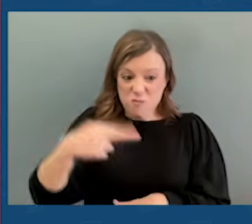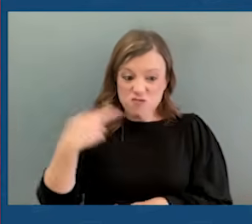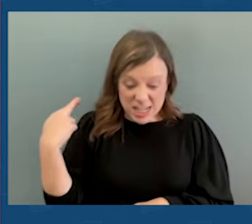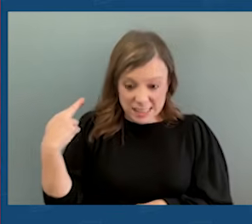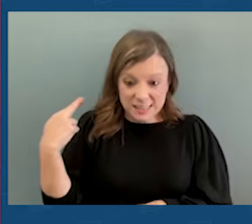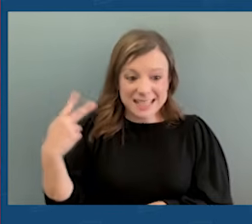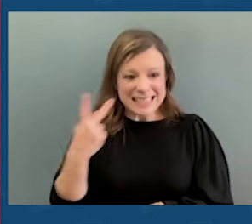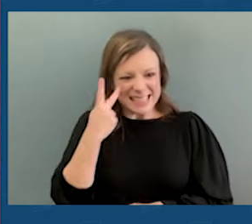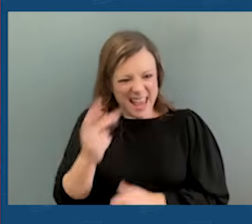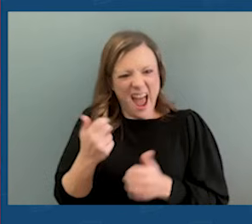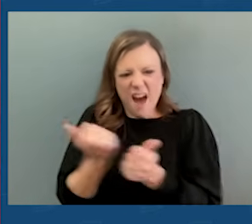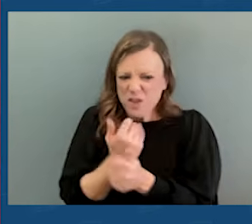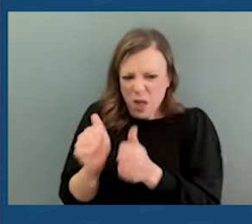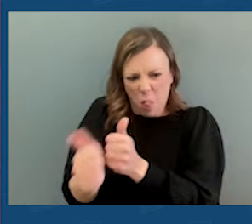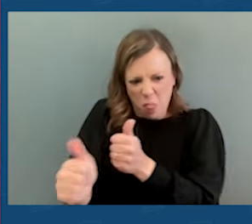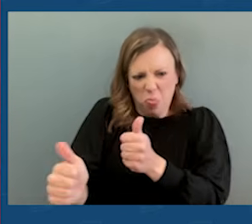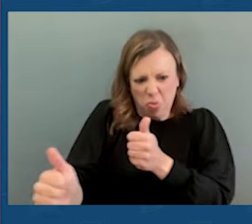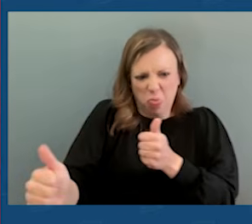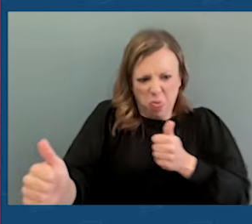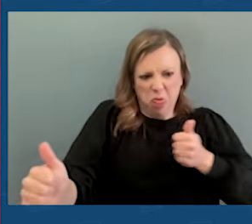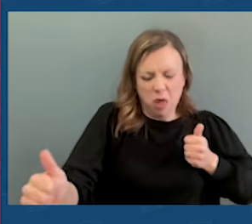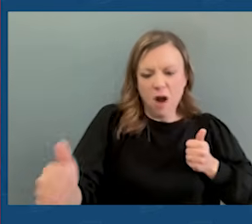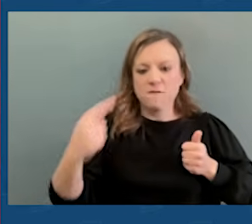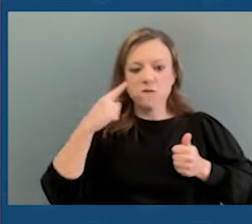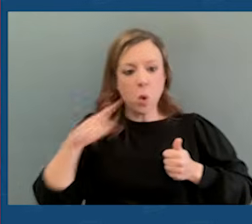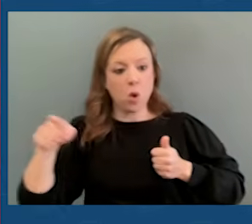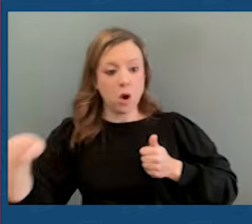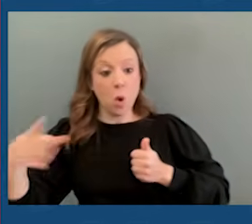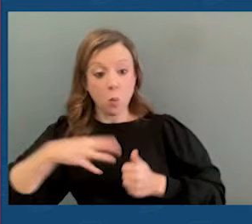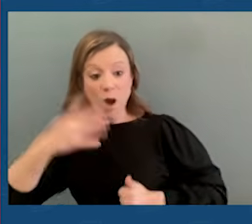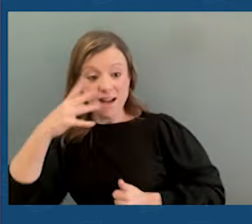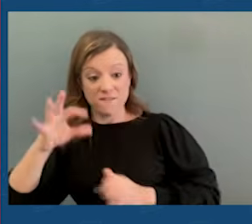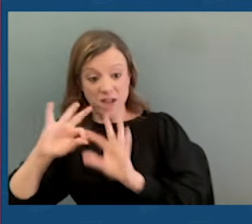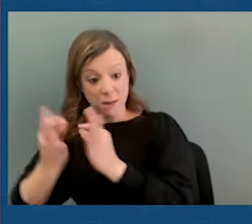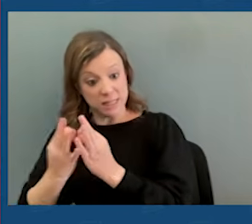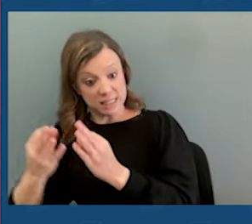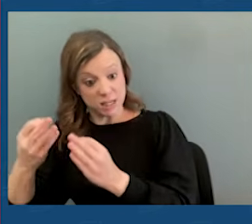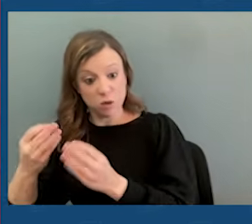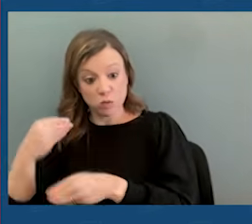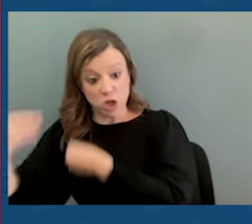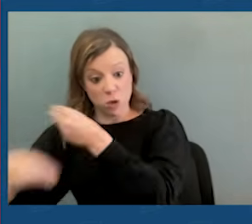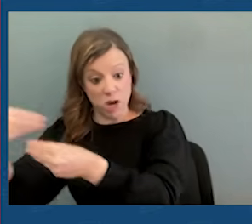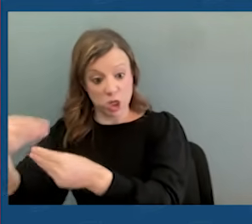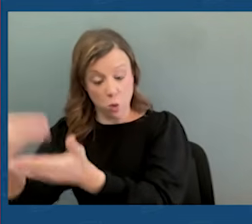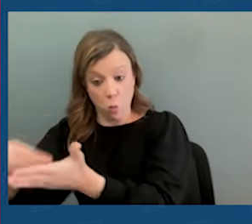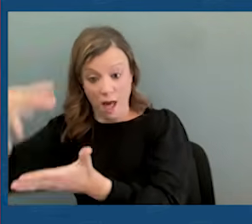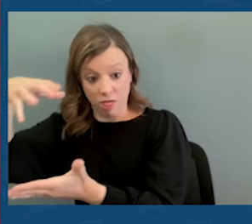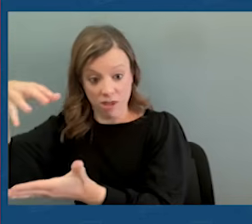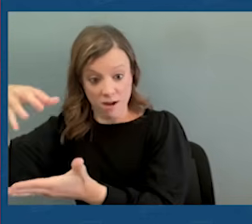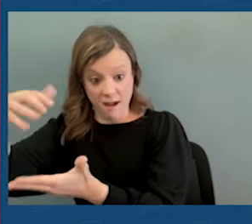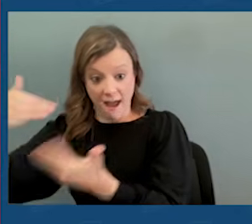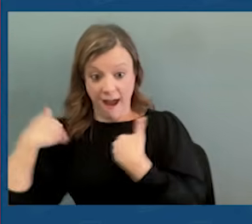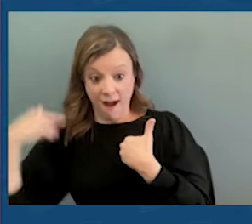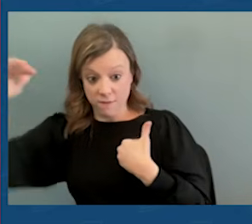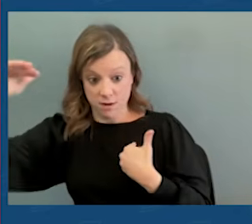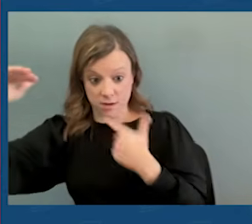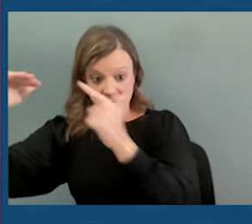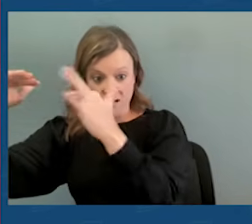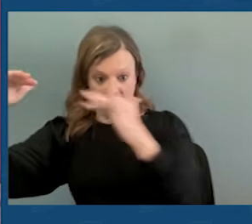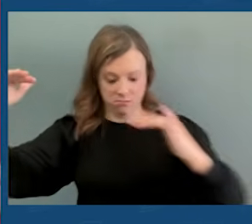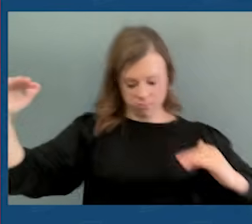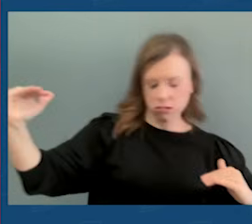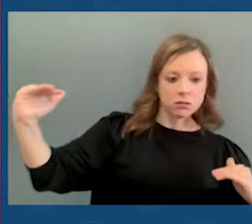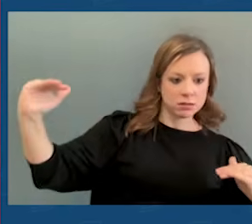behind white families in attaining generational wealth, home ownership, and higher education. They would come from